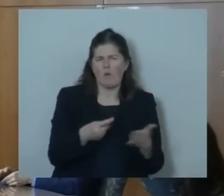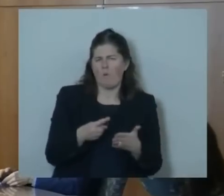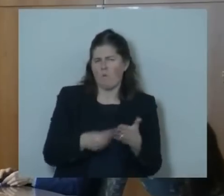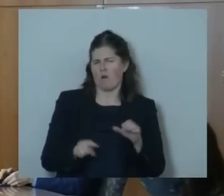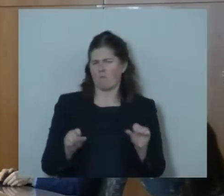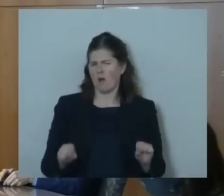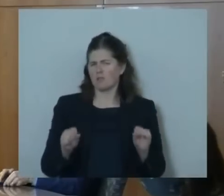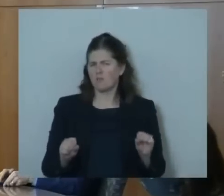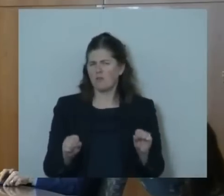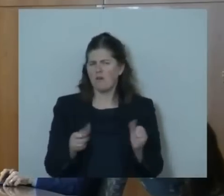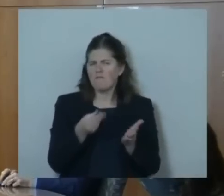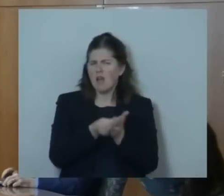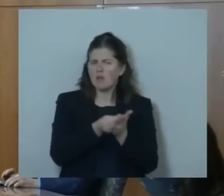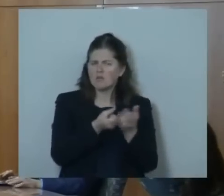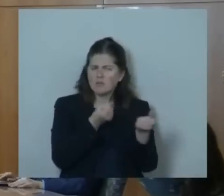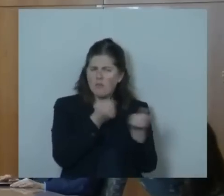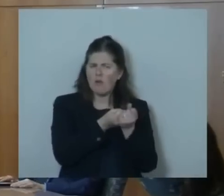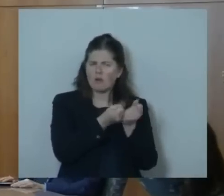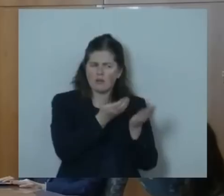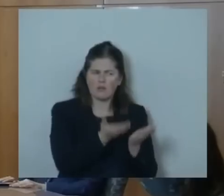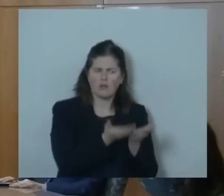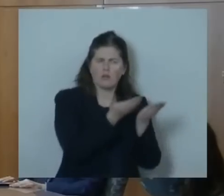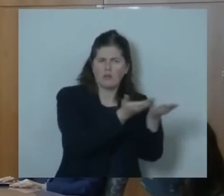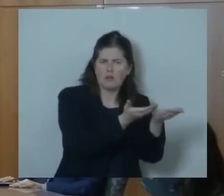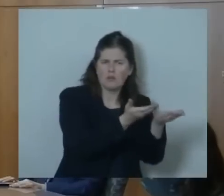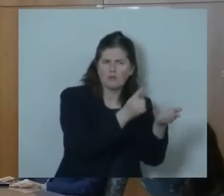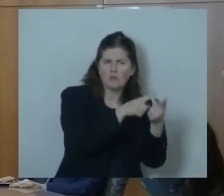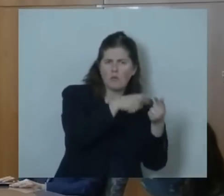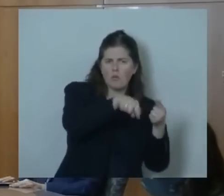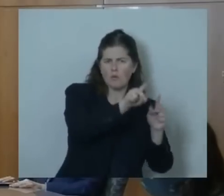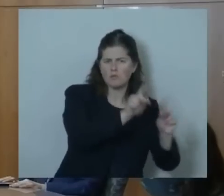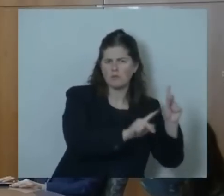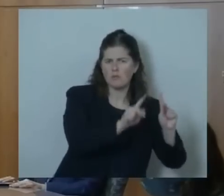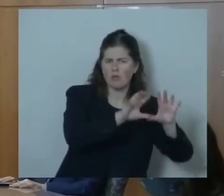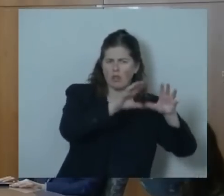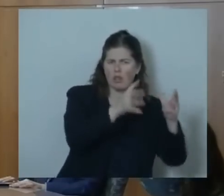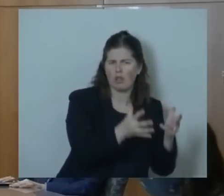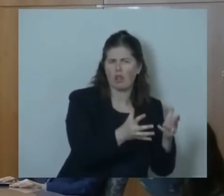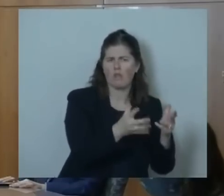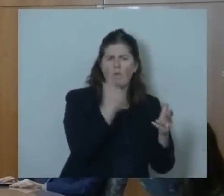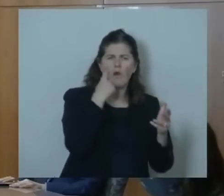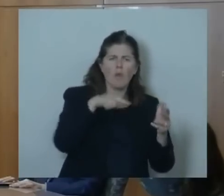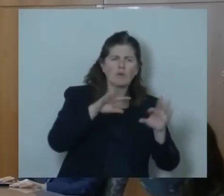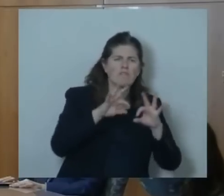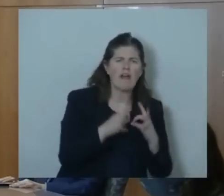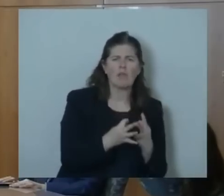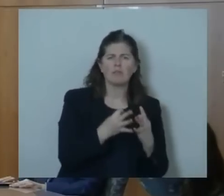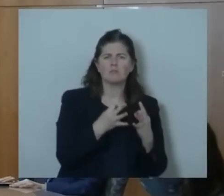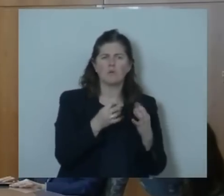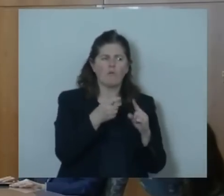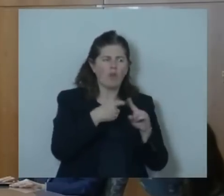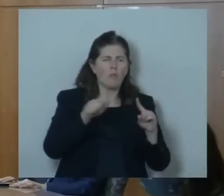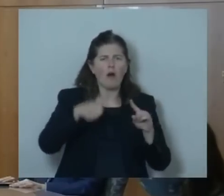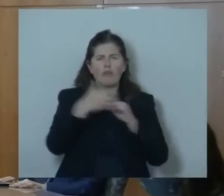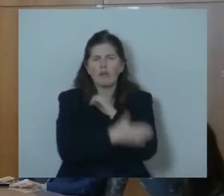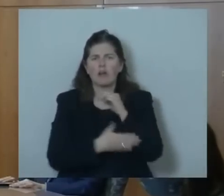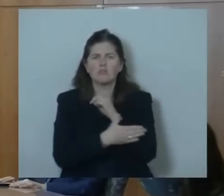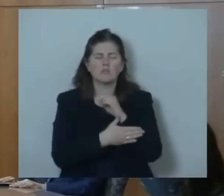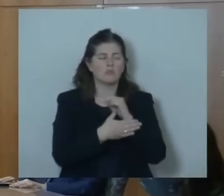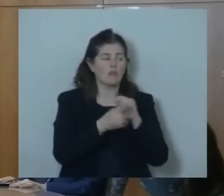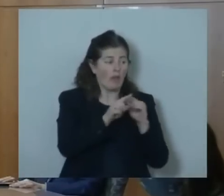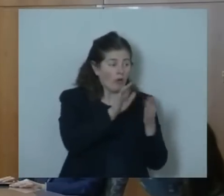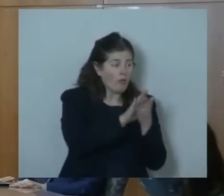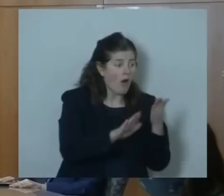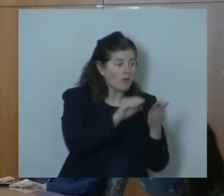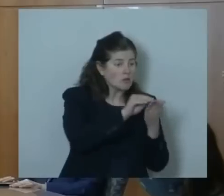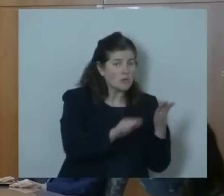possible financial support can the state of New Mexico lend all of the undocumented families now that even their college students are left out